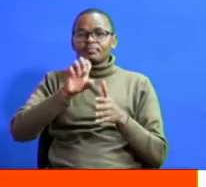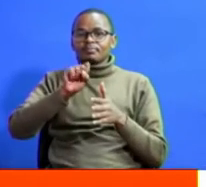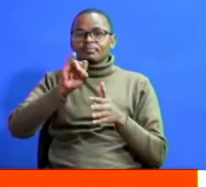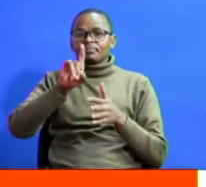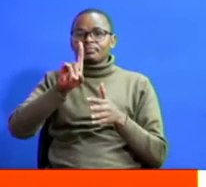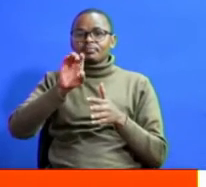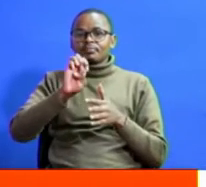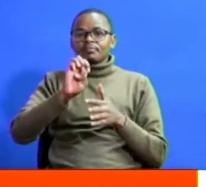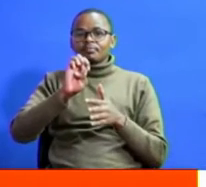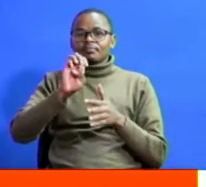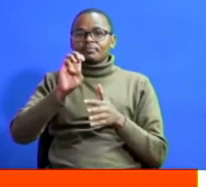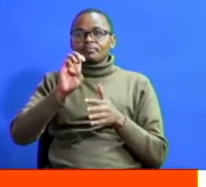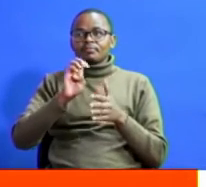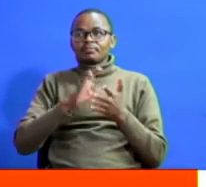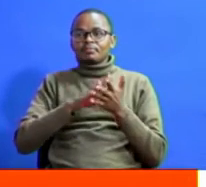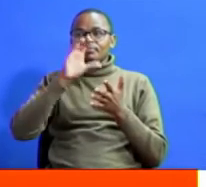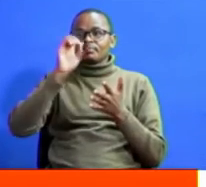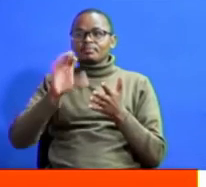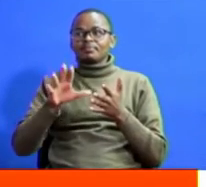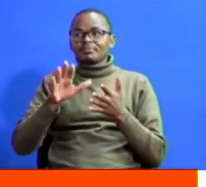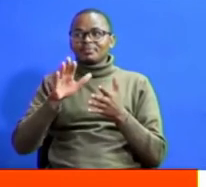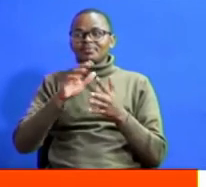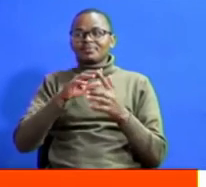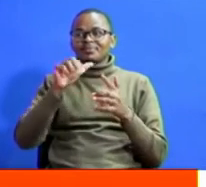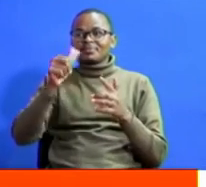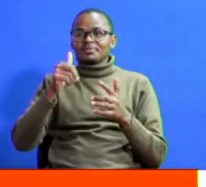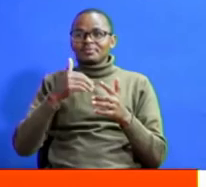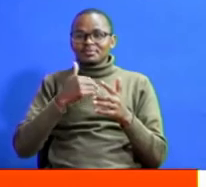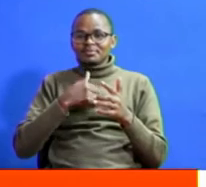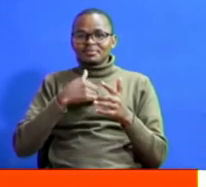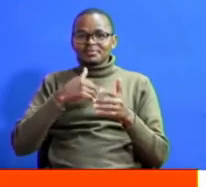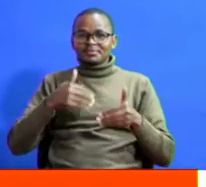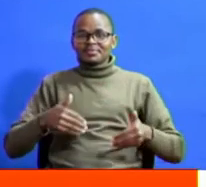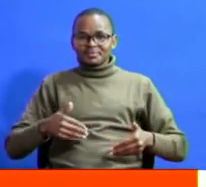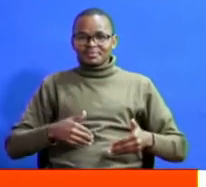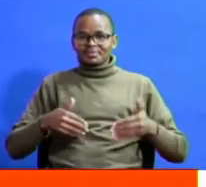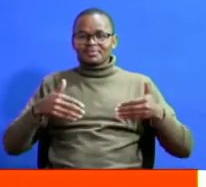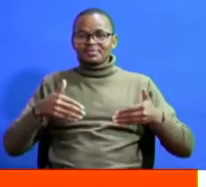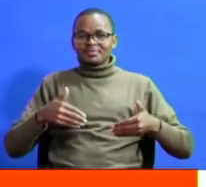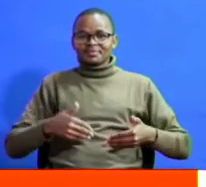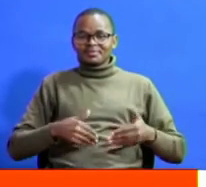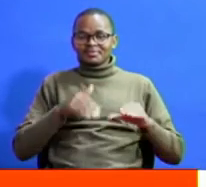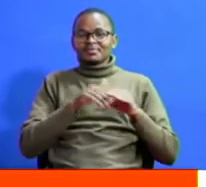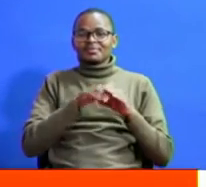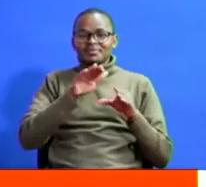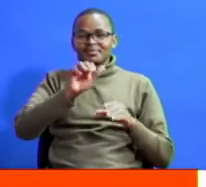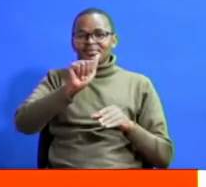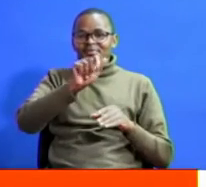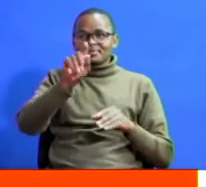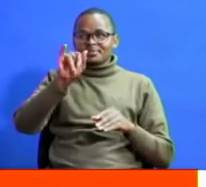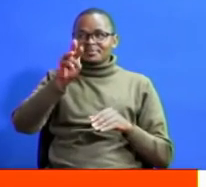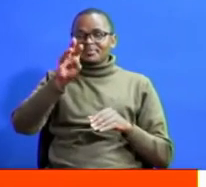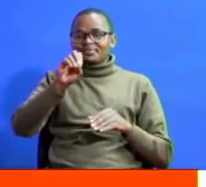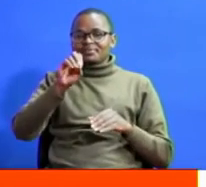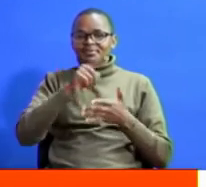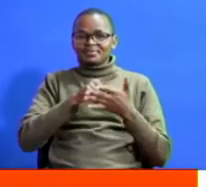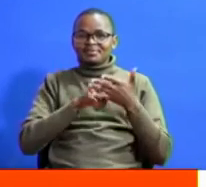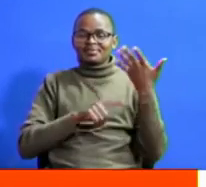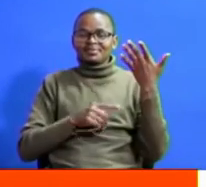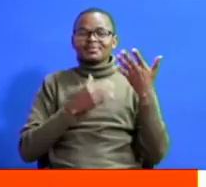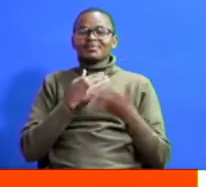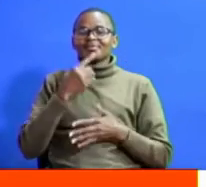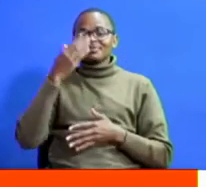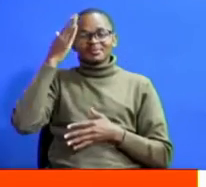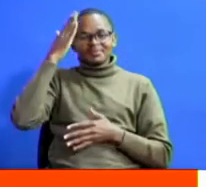Kenya Kwisha. Other issues will be the youths. In the Azimio team, this is what I want you to